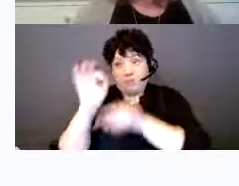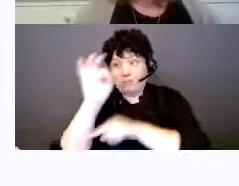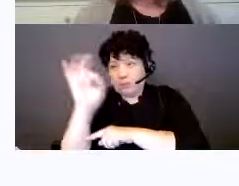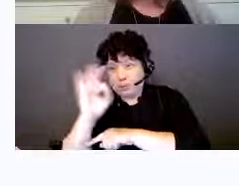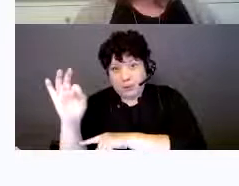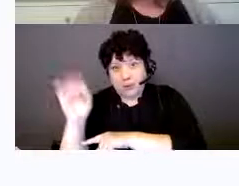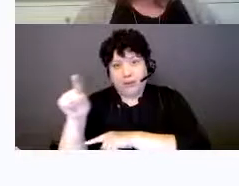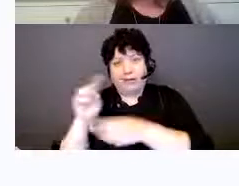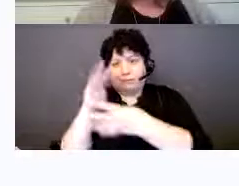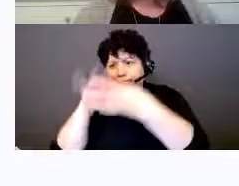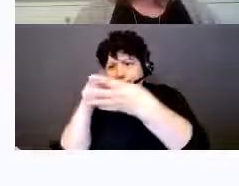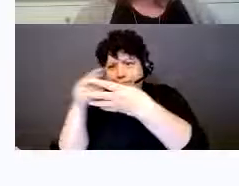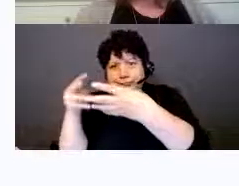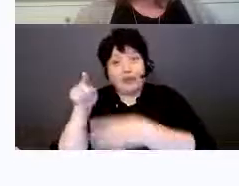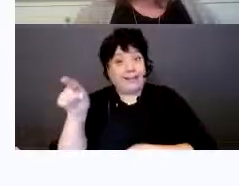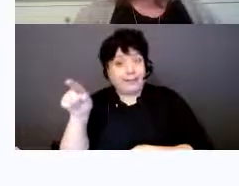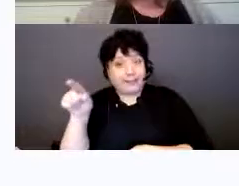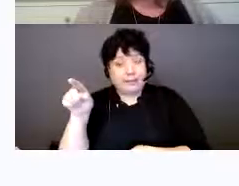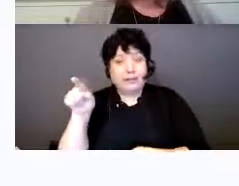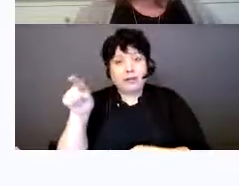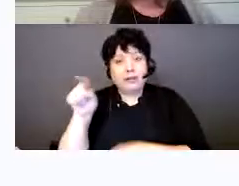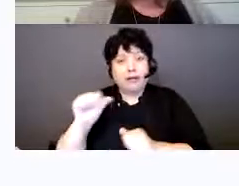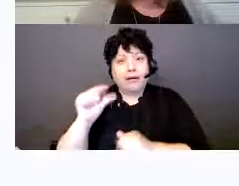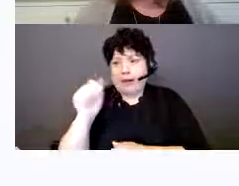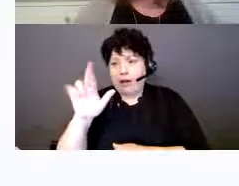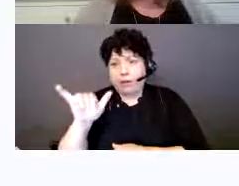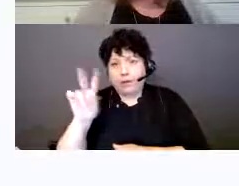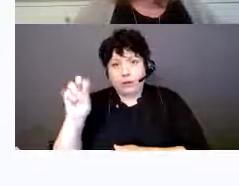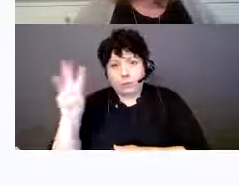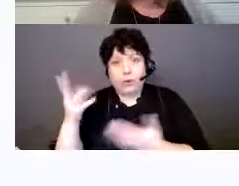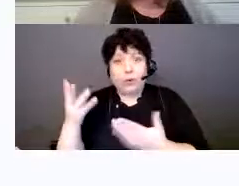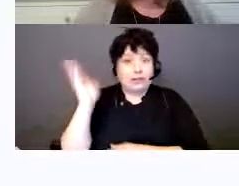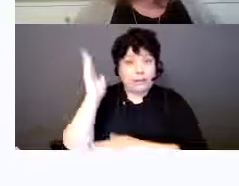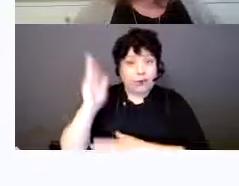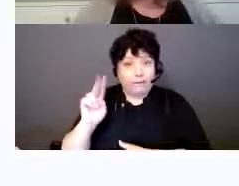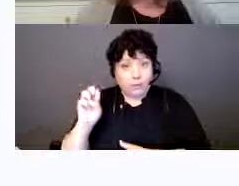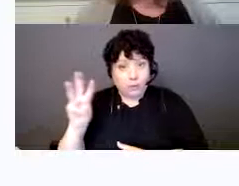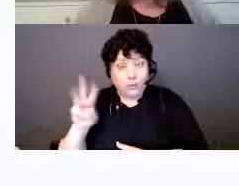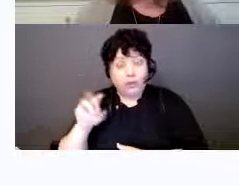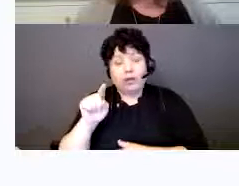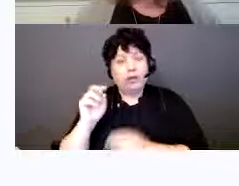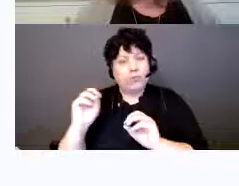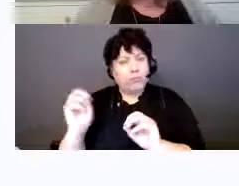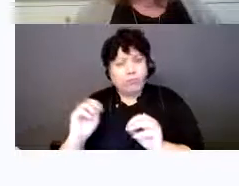little grid box where you can either have a gallery view or speaker view. And if you don't have that option on